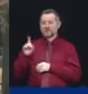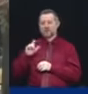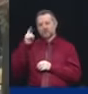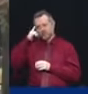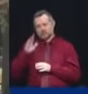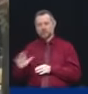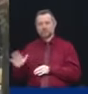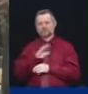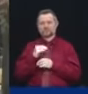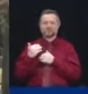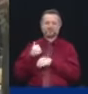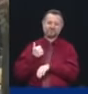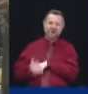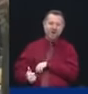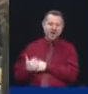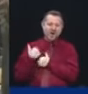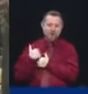fault,